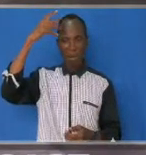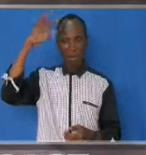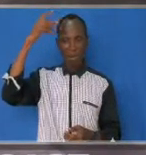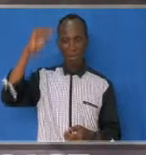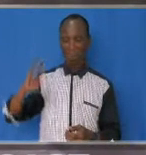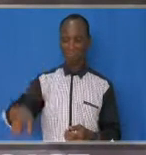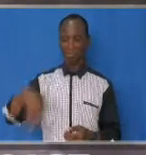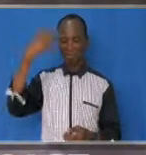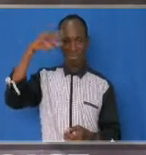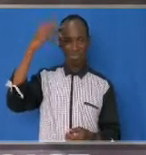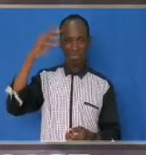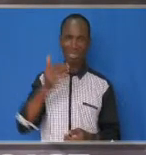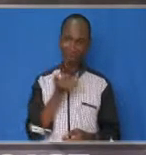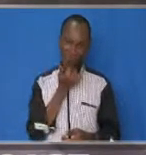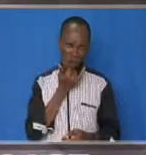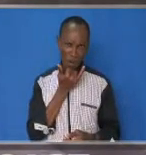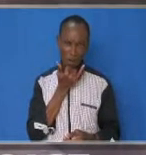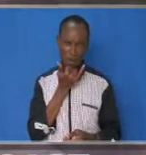people,